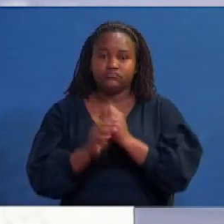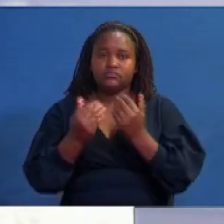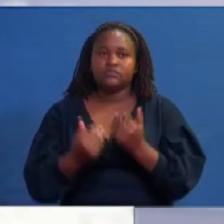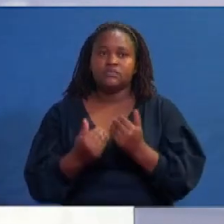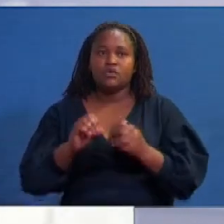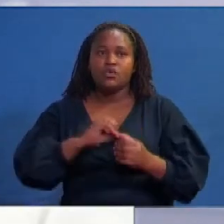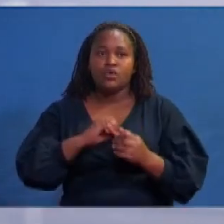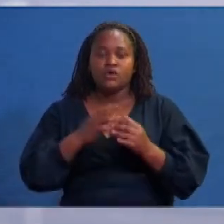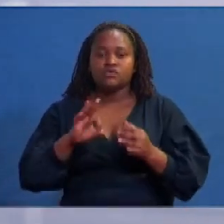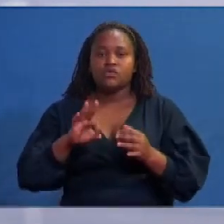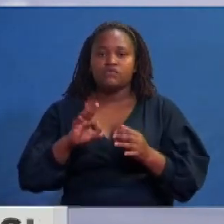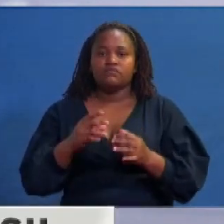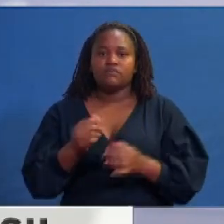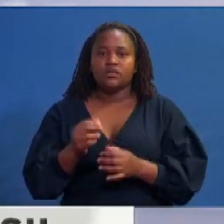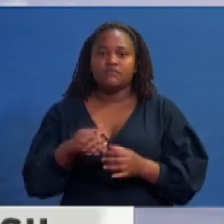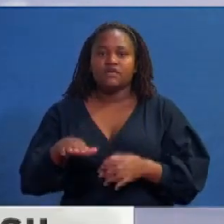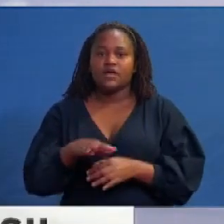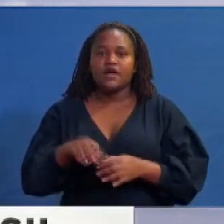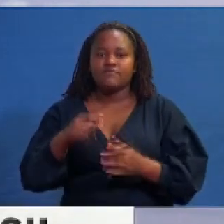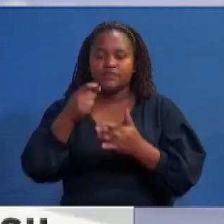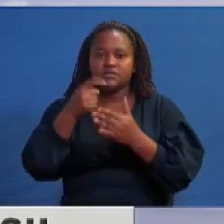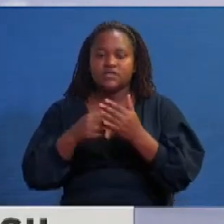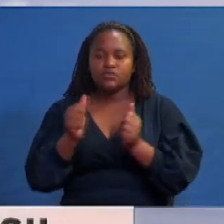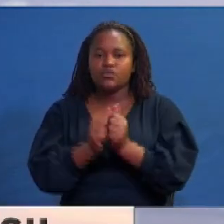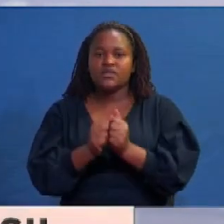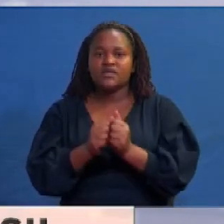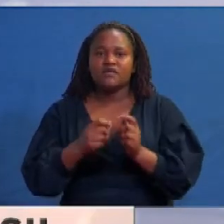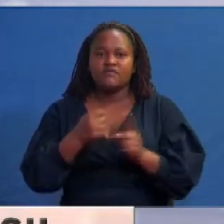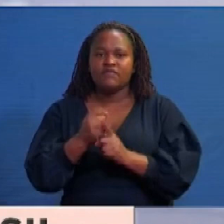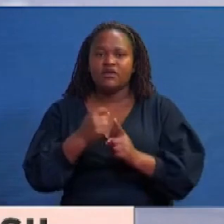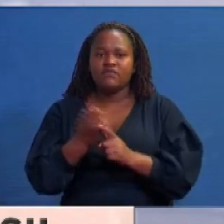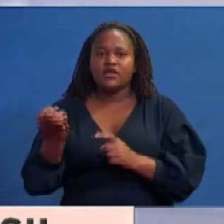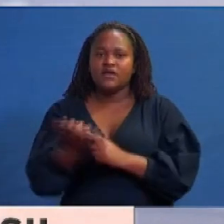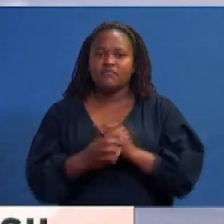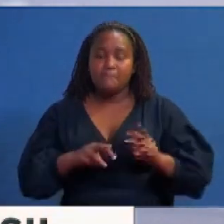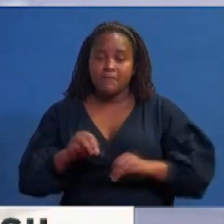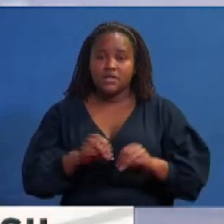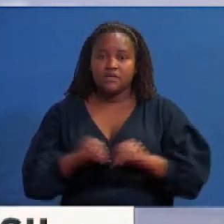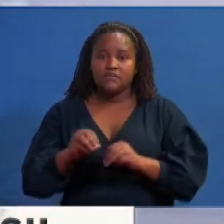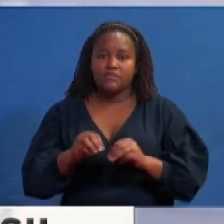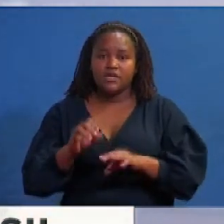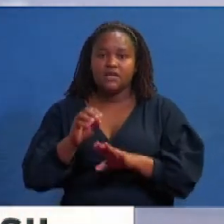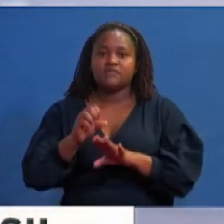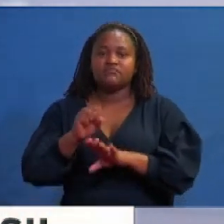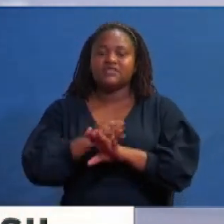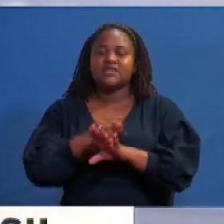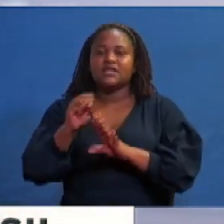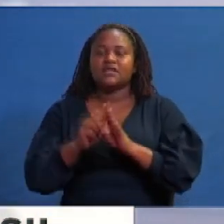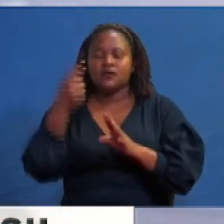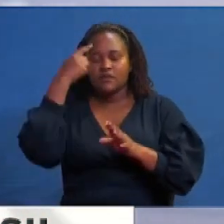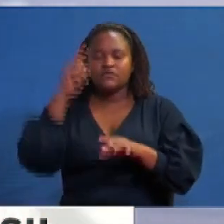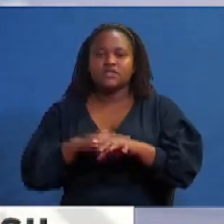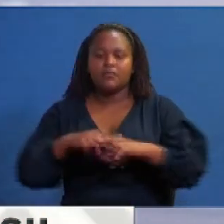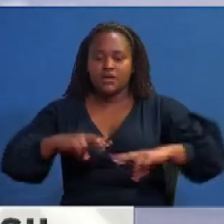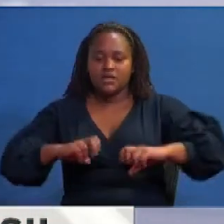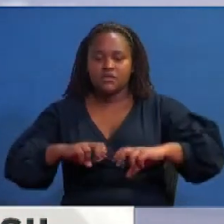Owners of commercial sites have been charged with violating environmental management standards during a sting